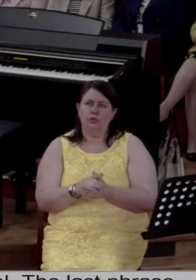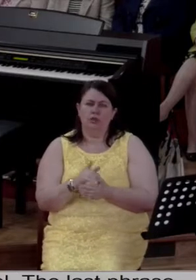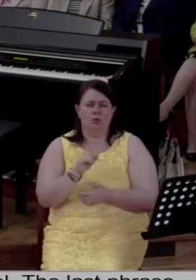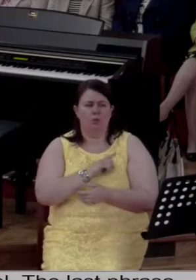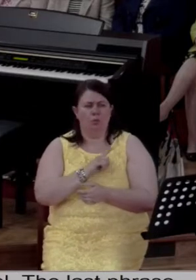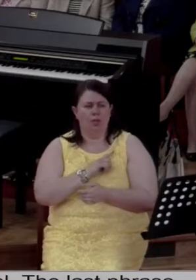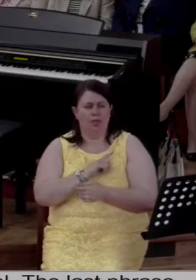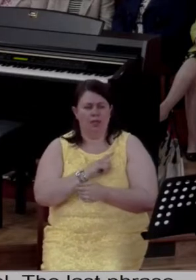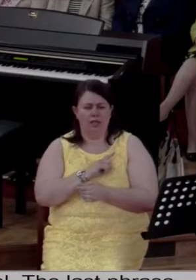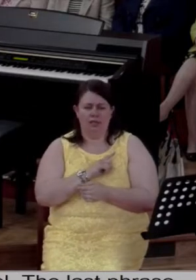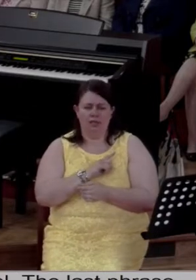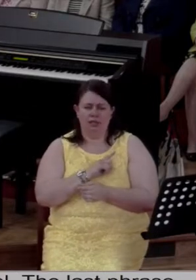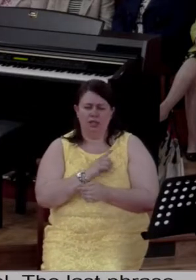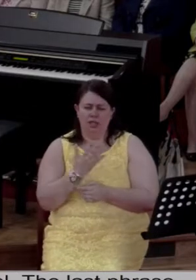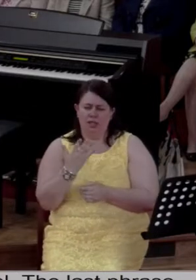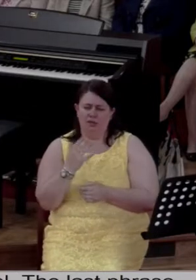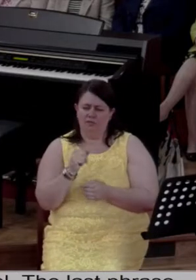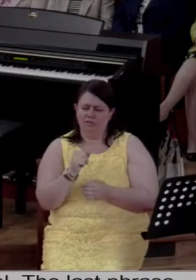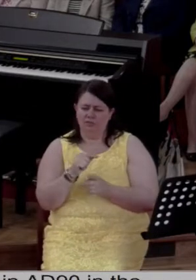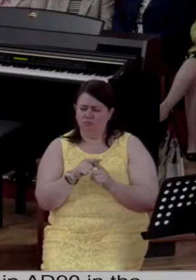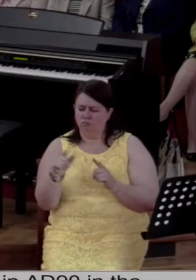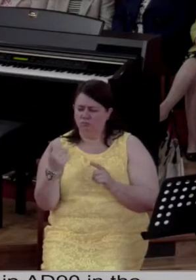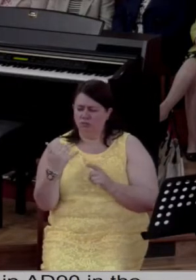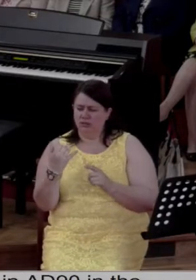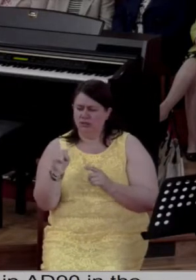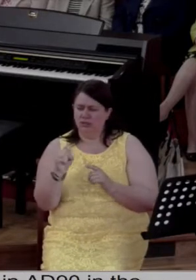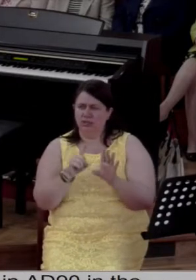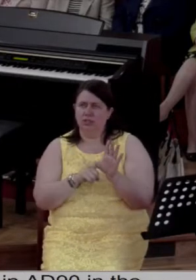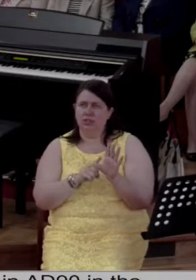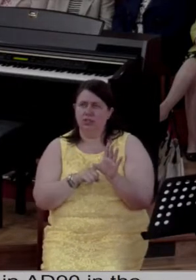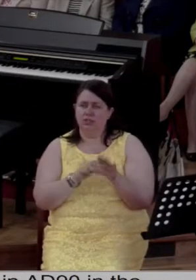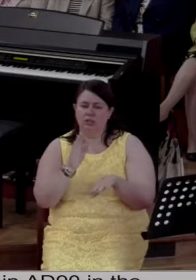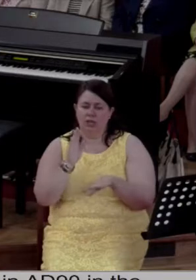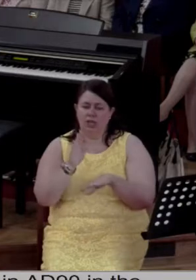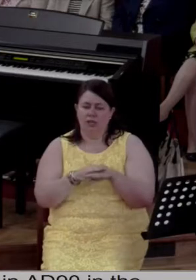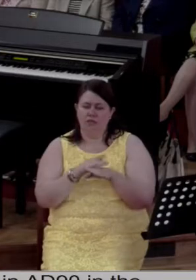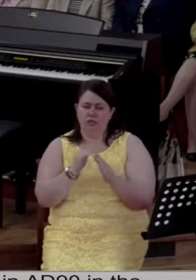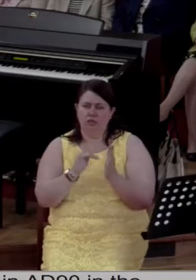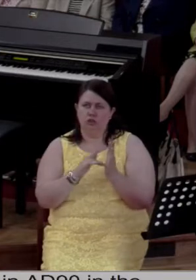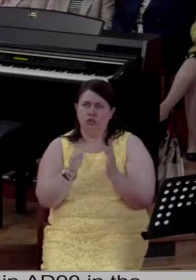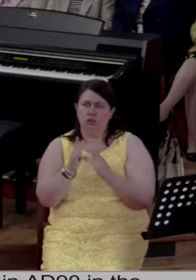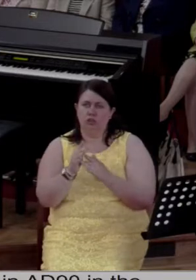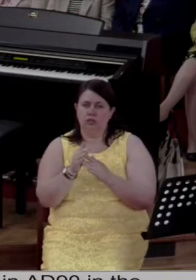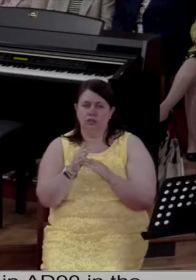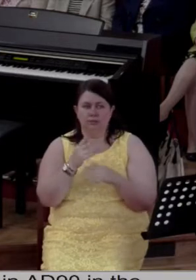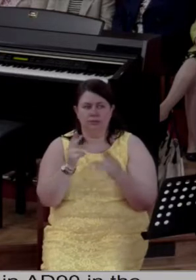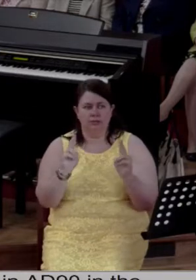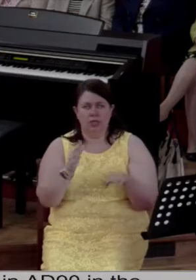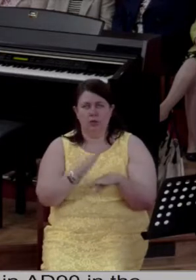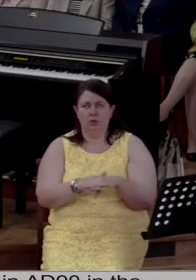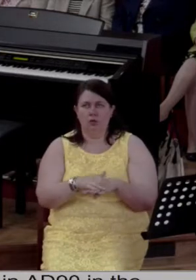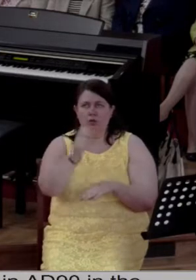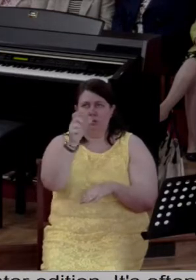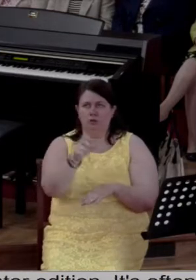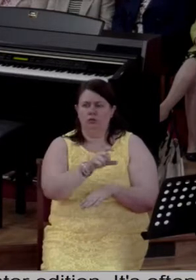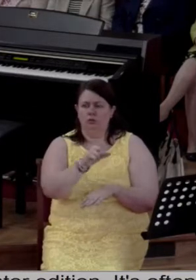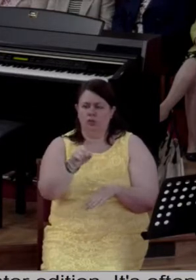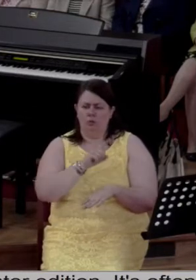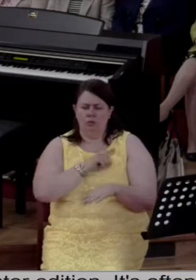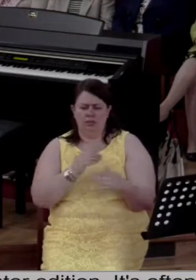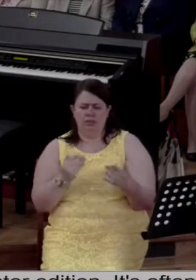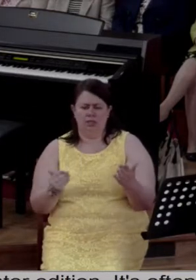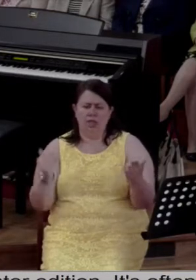to 60 years after Jesus was crucified, why did the wider church decide to add